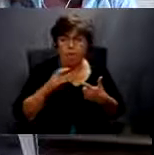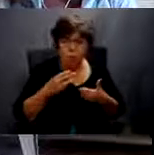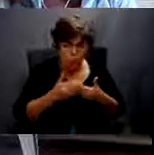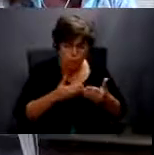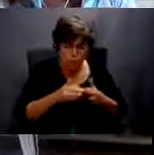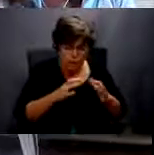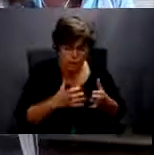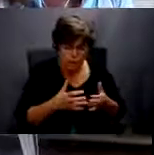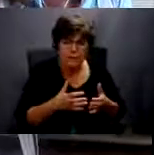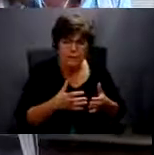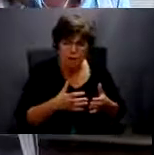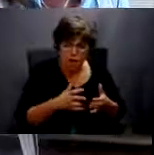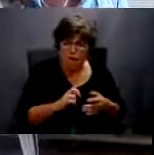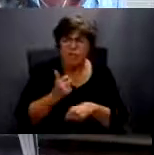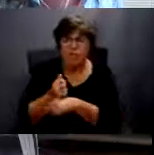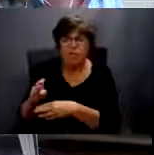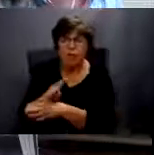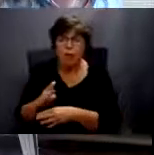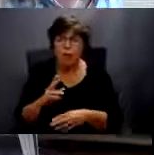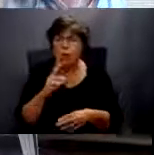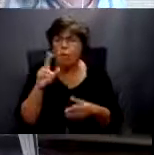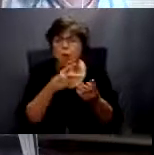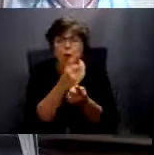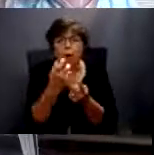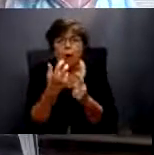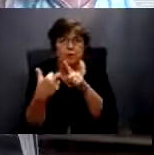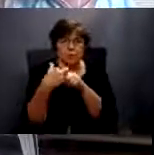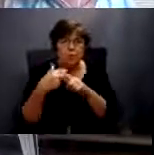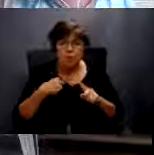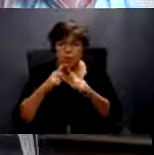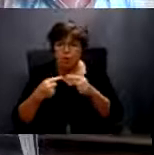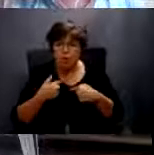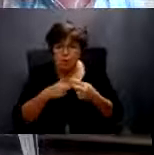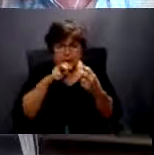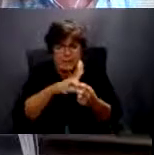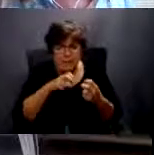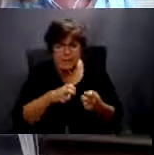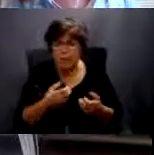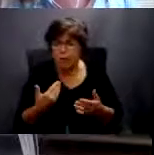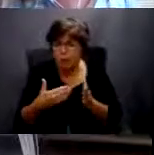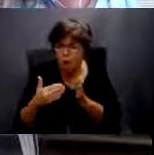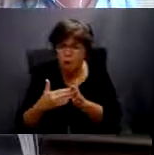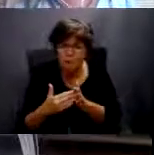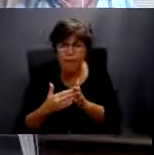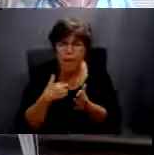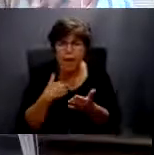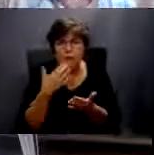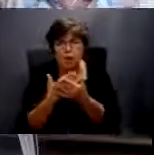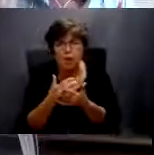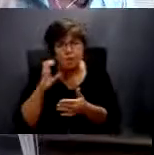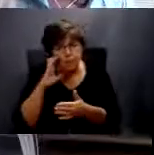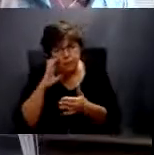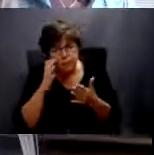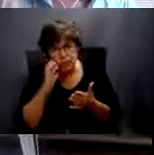always been a person that people want to talk to, been a good listener or just a